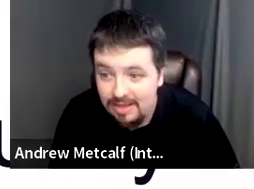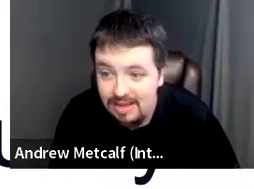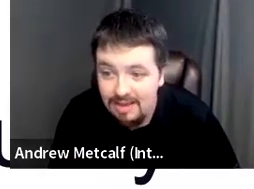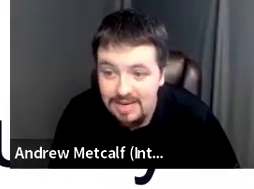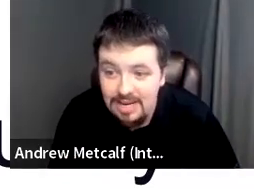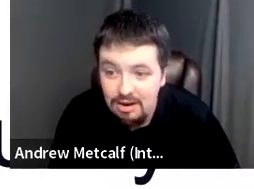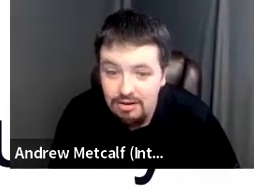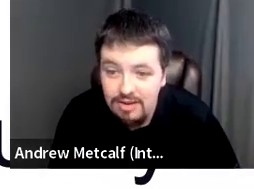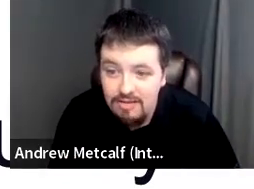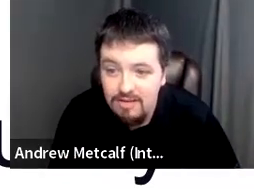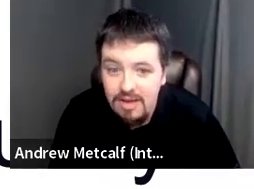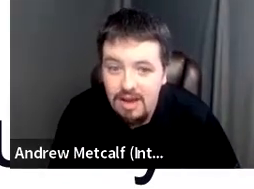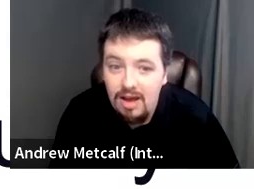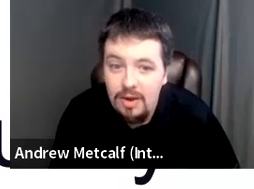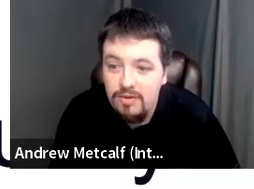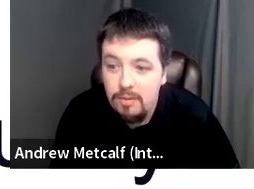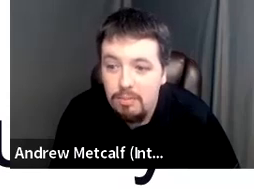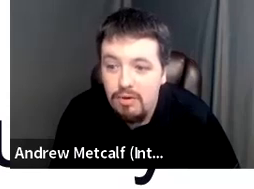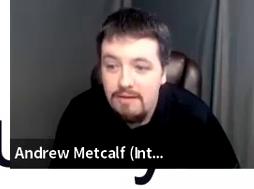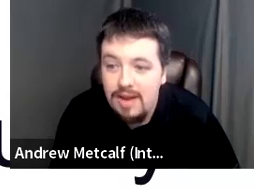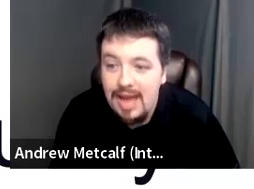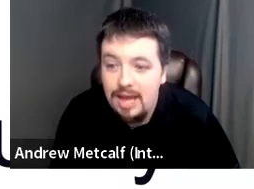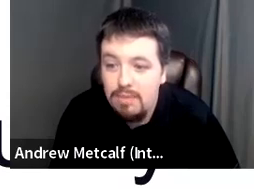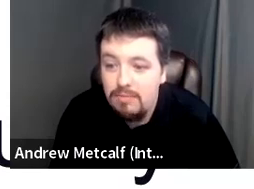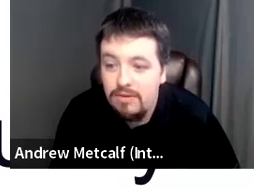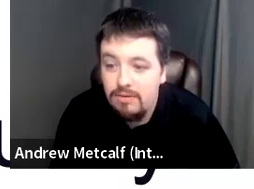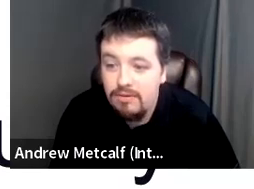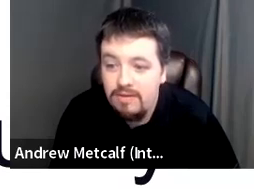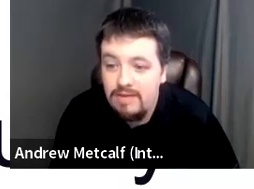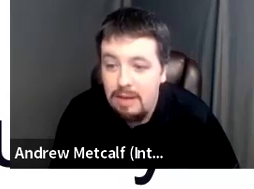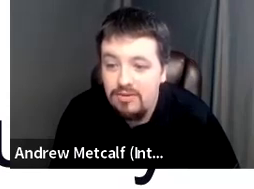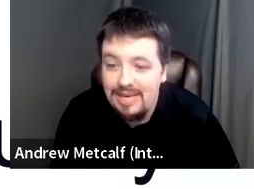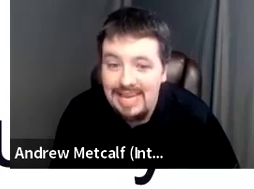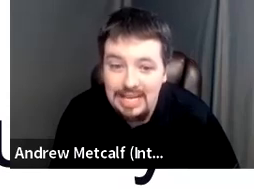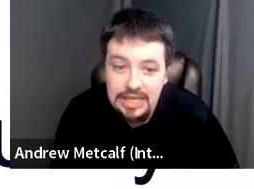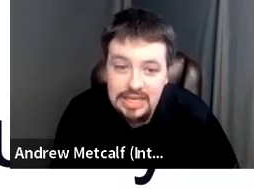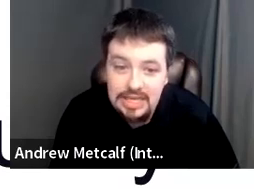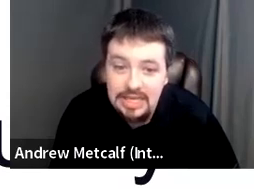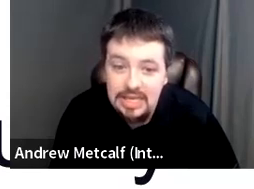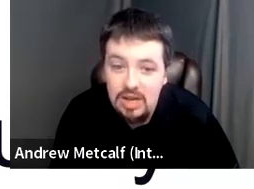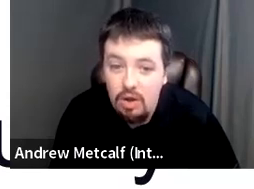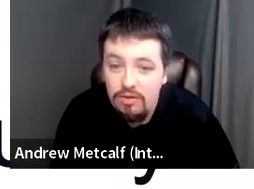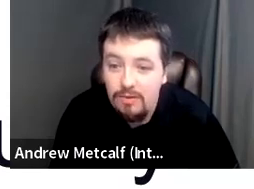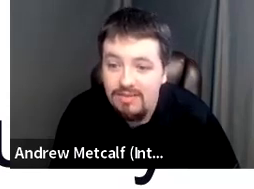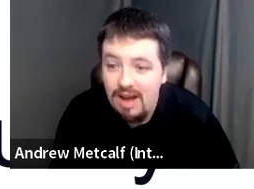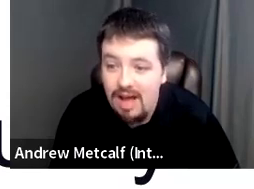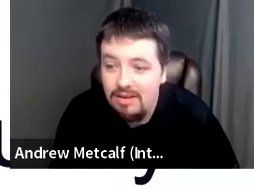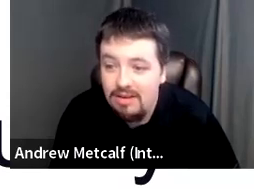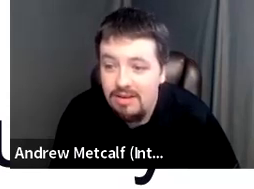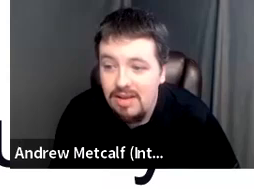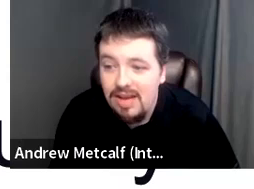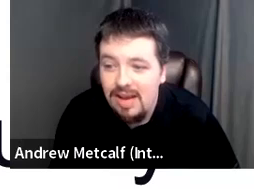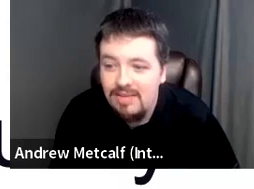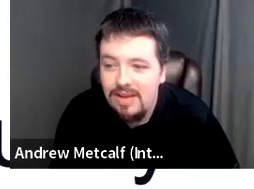By the late 1700s, there were some private and public schools established in England, also in